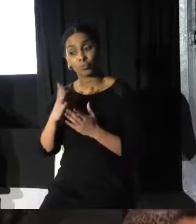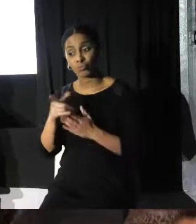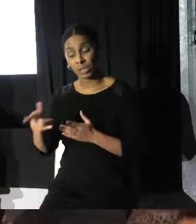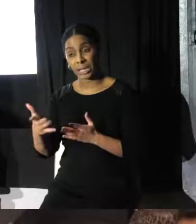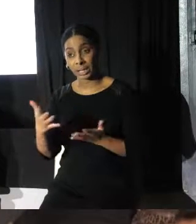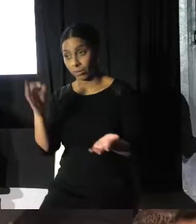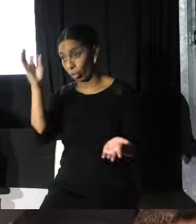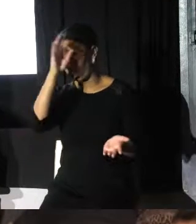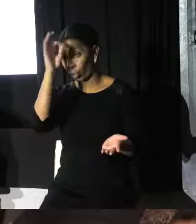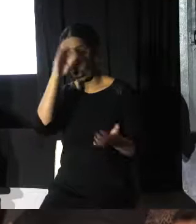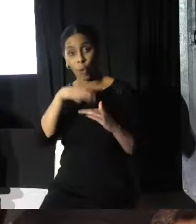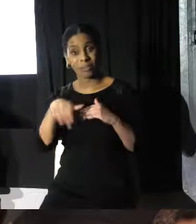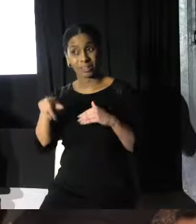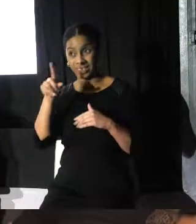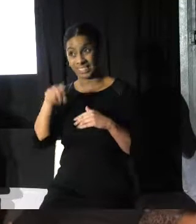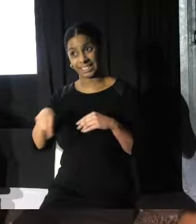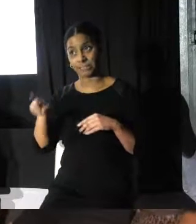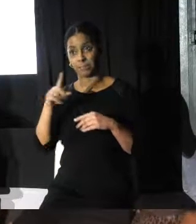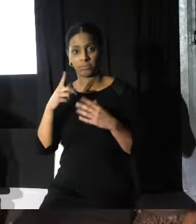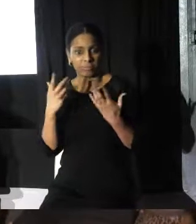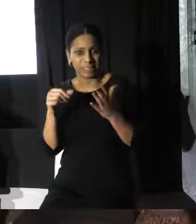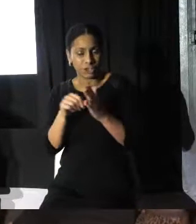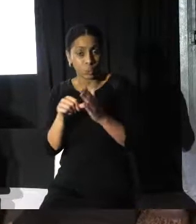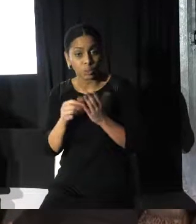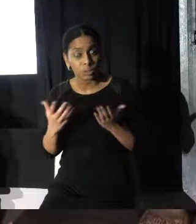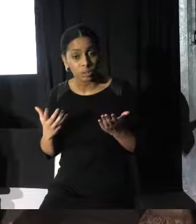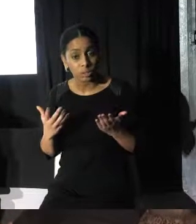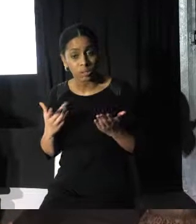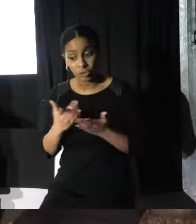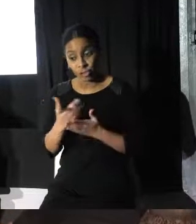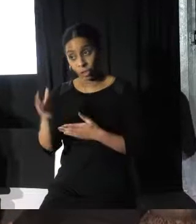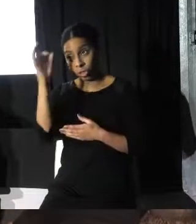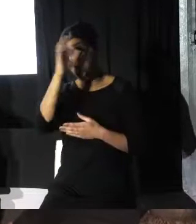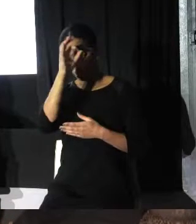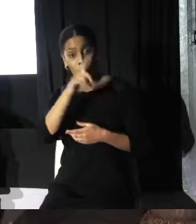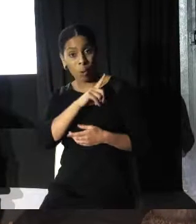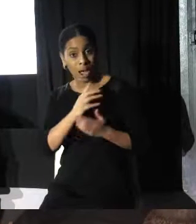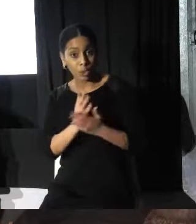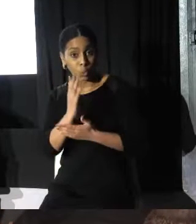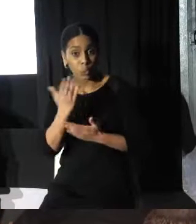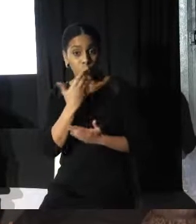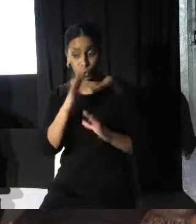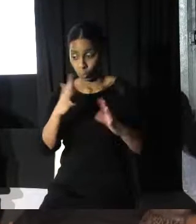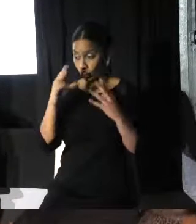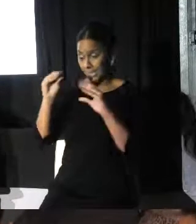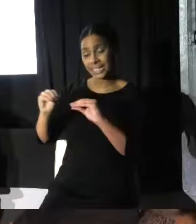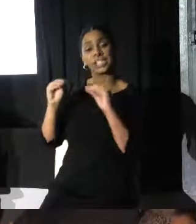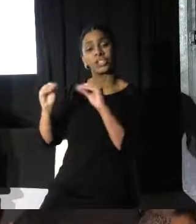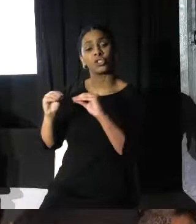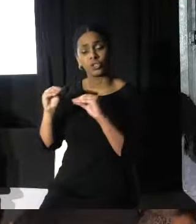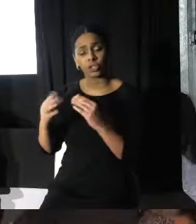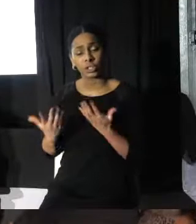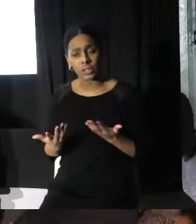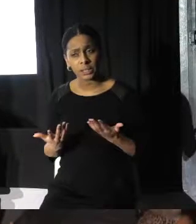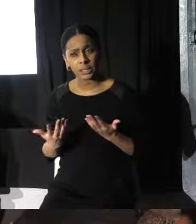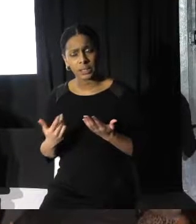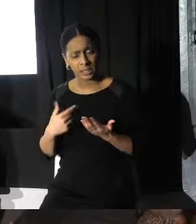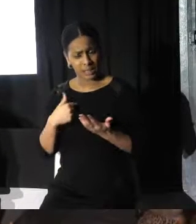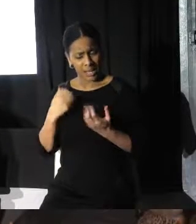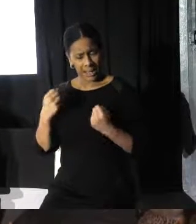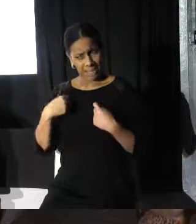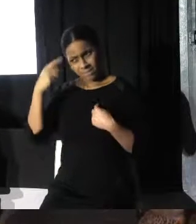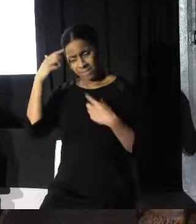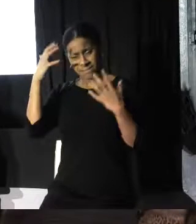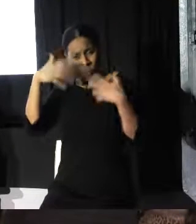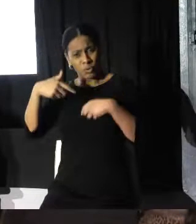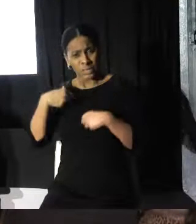issues because of what she's not been taught at school. It worries me